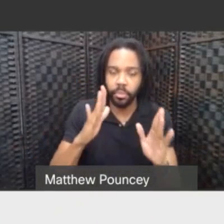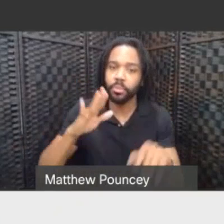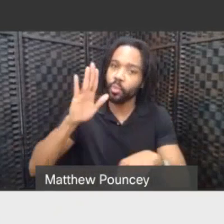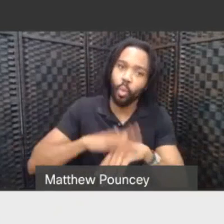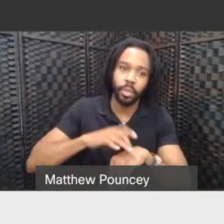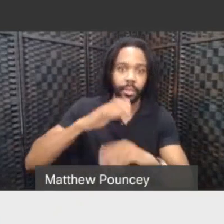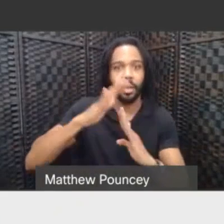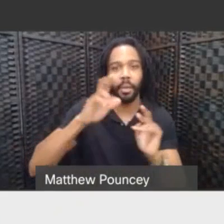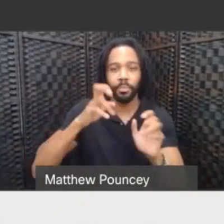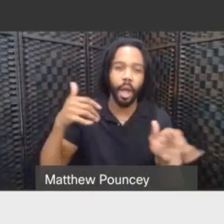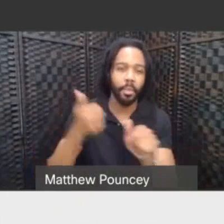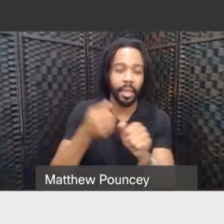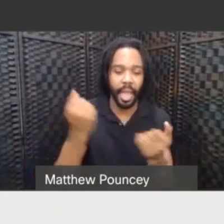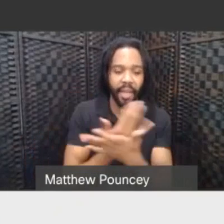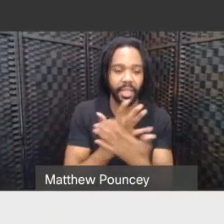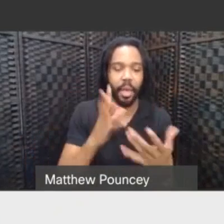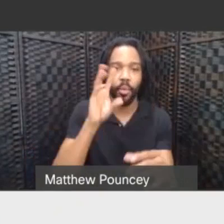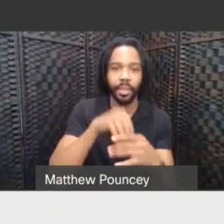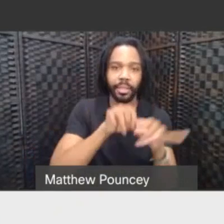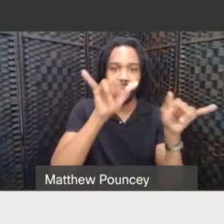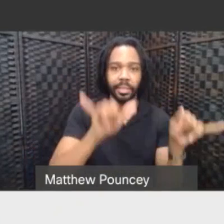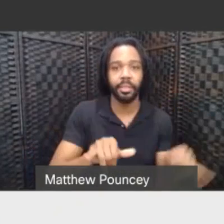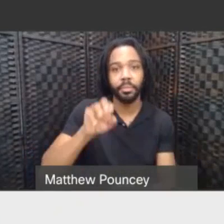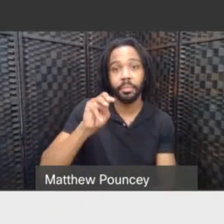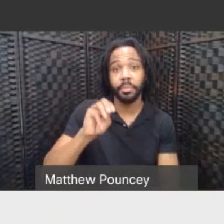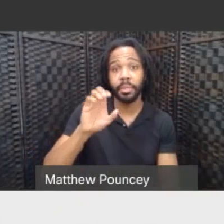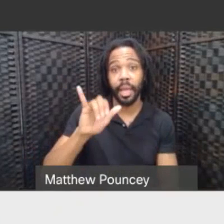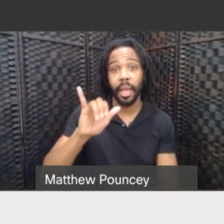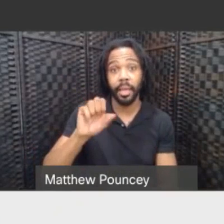MCIS to add that link